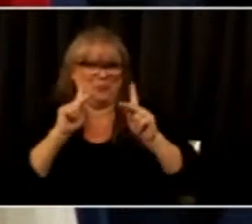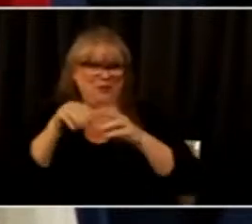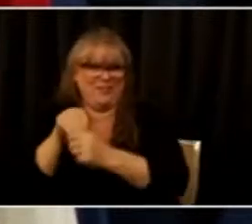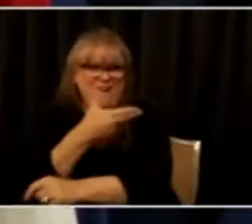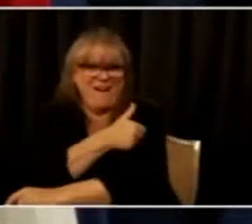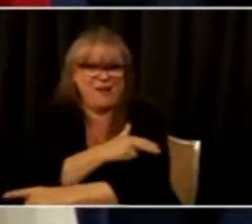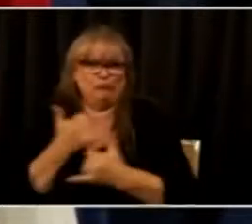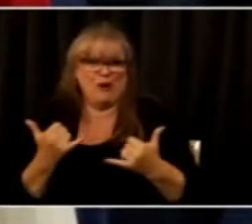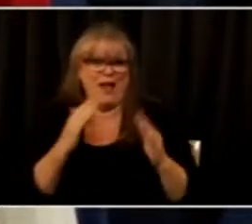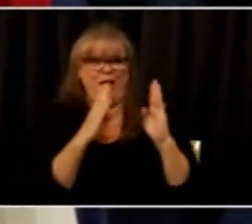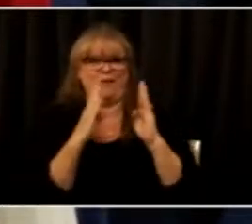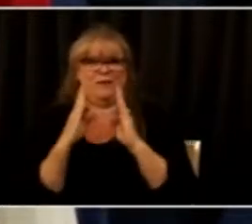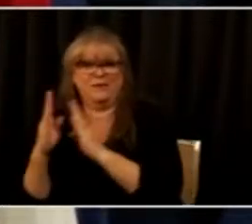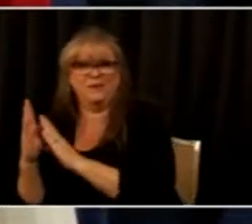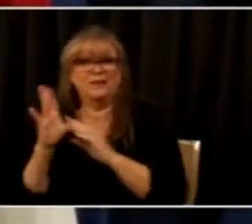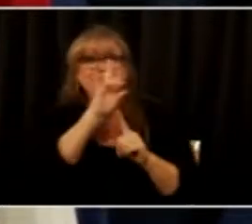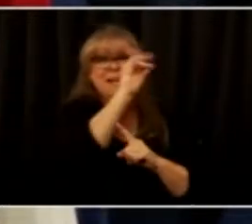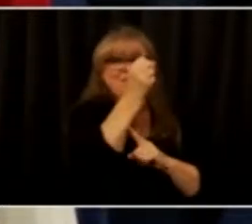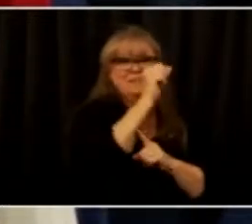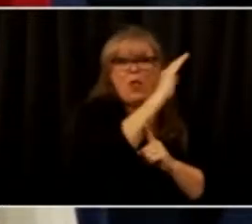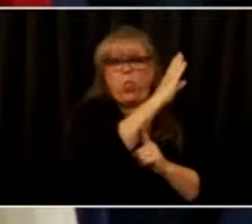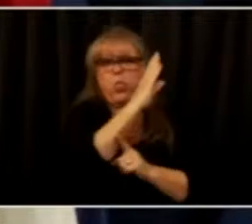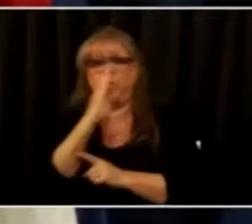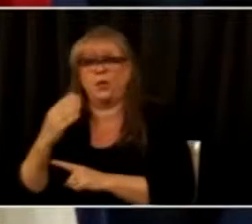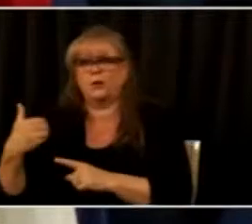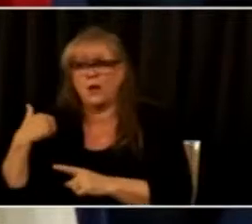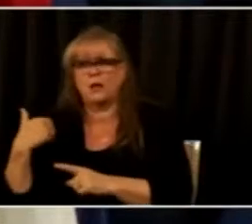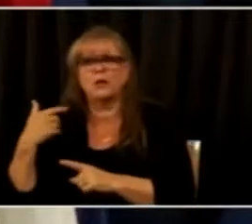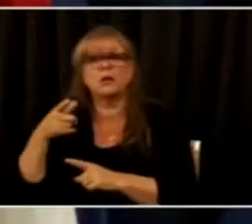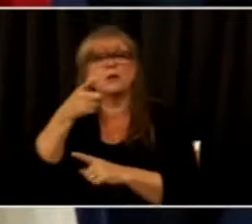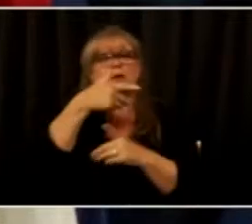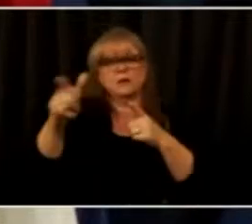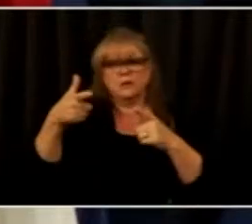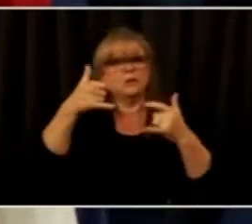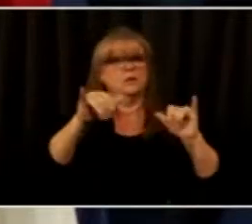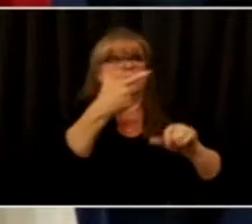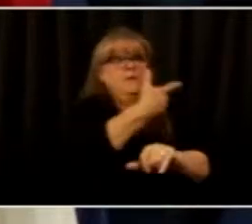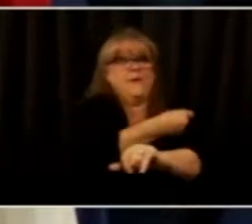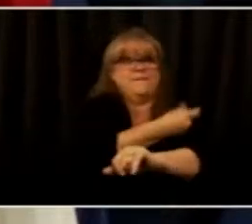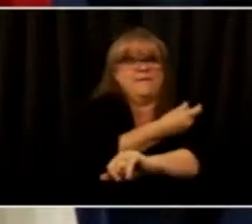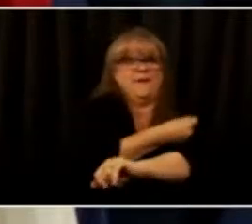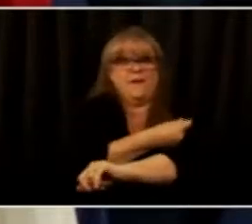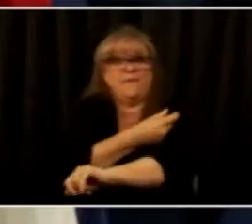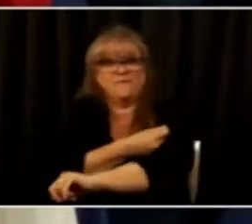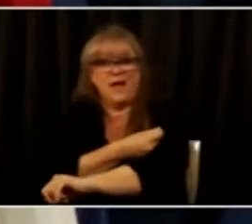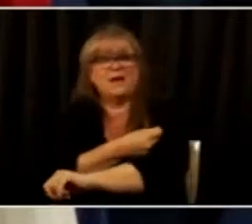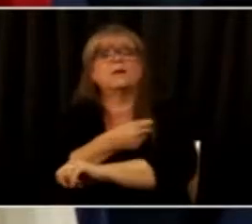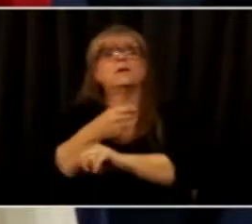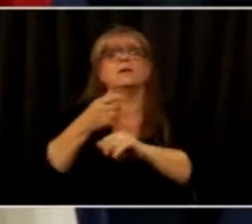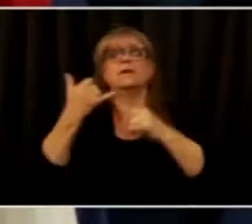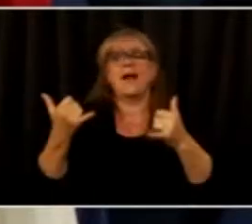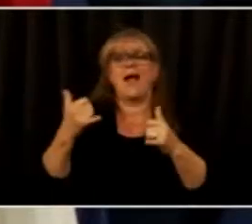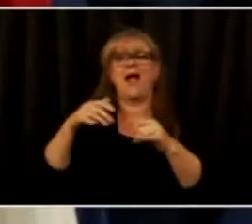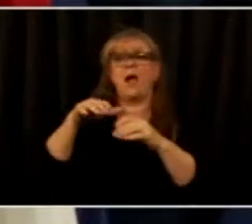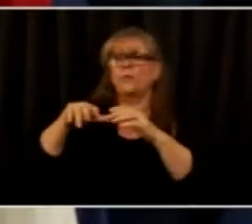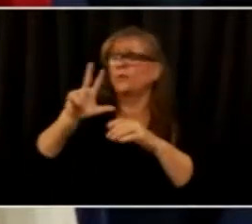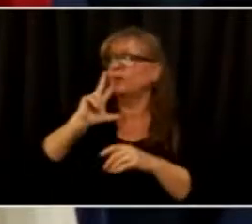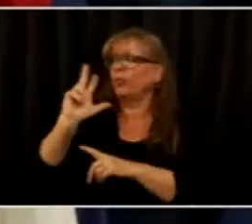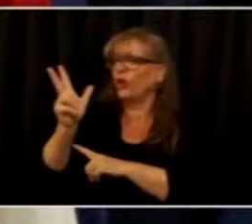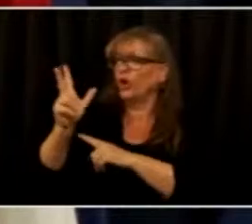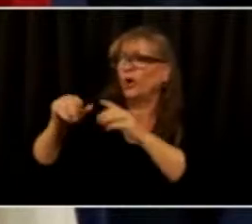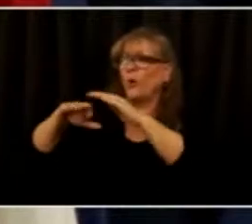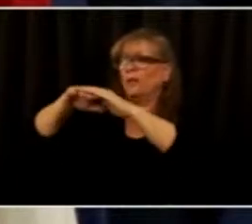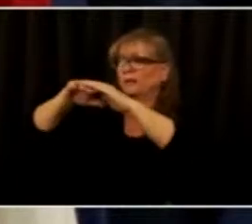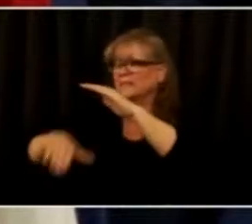just remarkable how effective the vaccine is. So we're seeing so many more people 30 and under, teenagers, 20s in the hospital, and